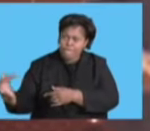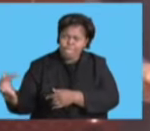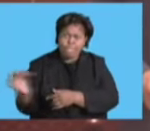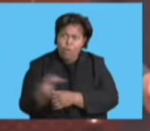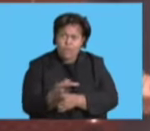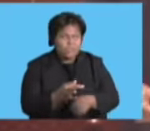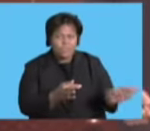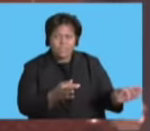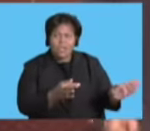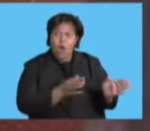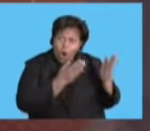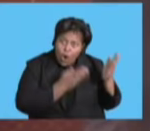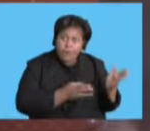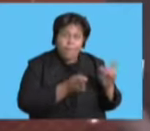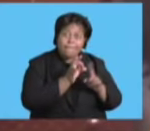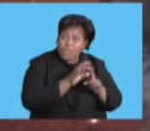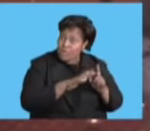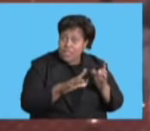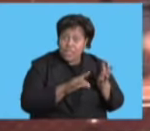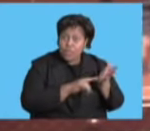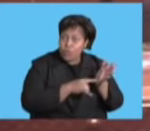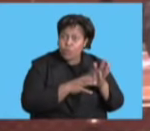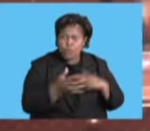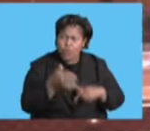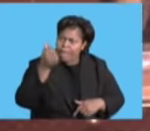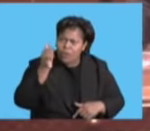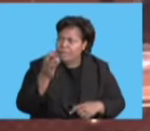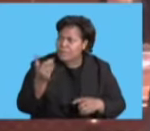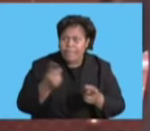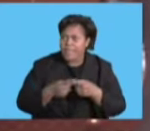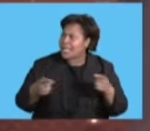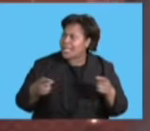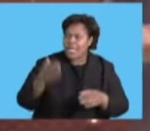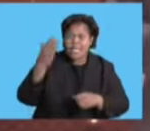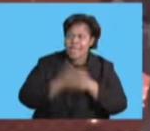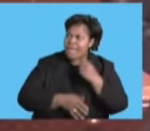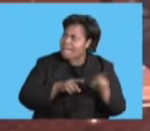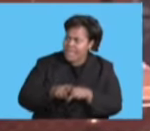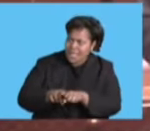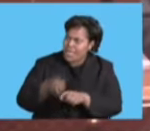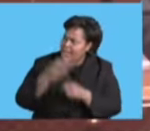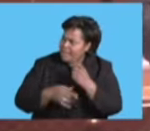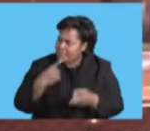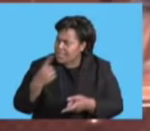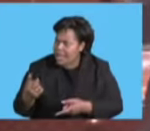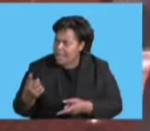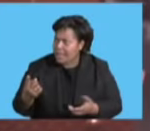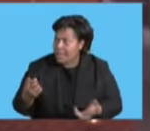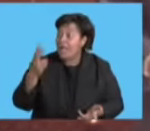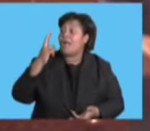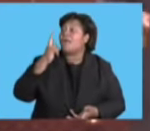Honourable P.O. Tikoduadua to apologize for something which he never said or meant, is